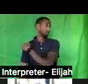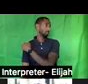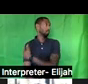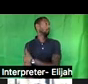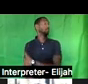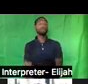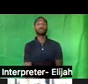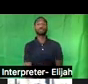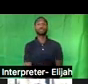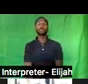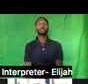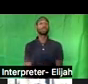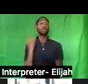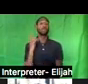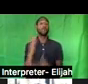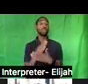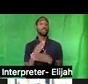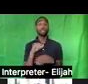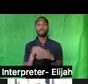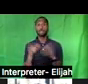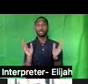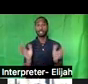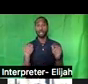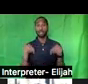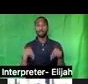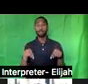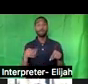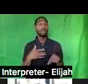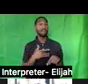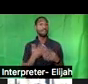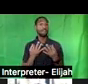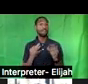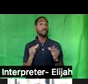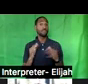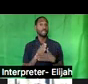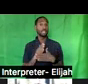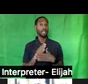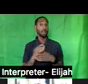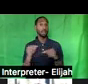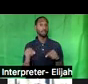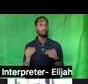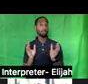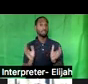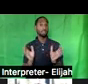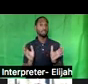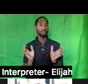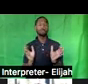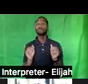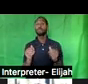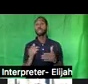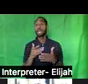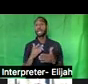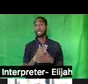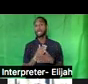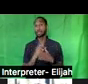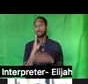So there's a share in the chat. Feel free to keep sharing in the chat. And you can share directly,